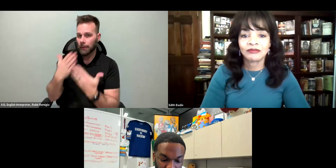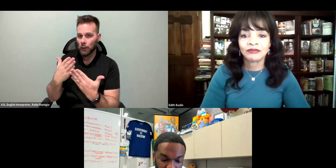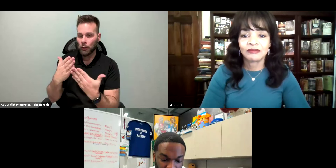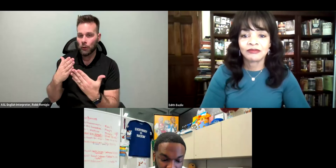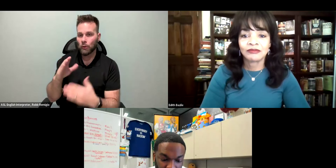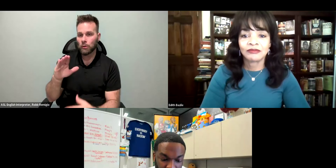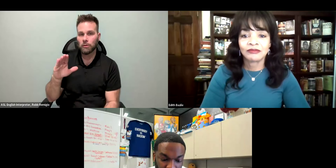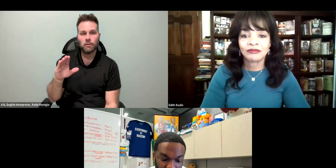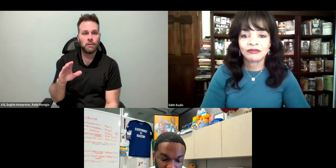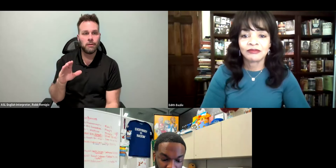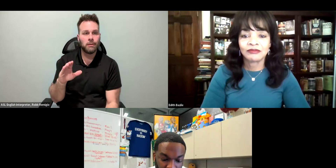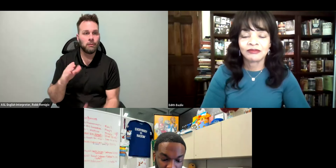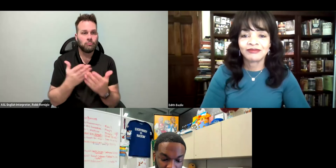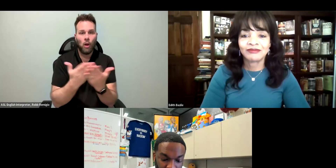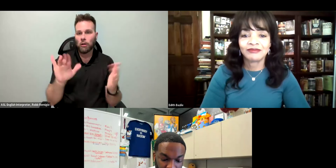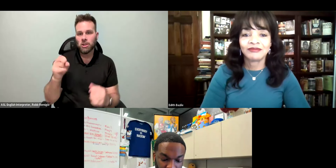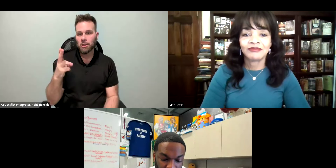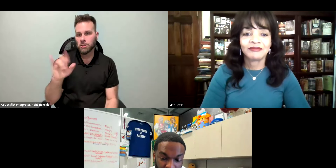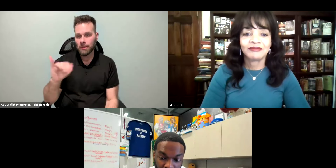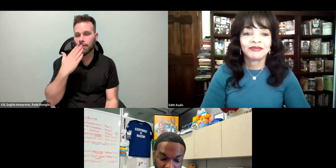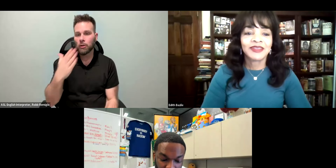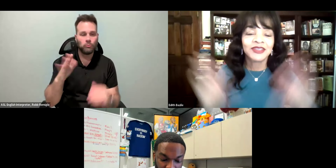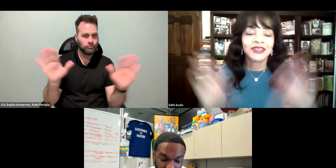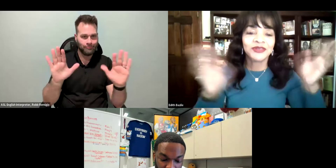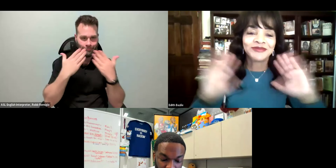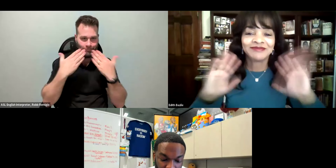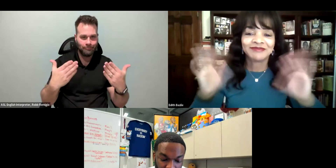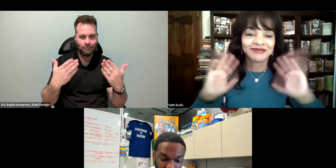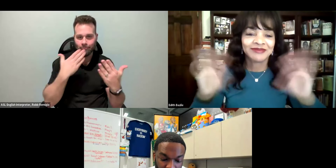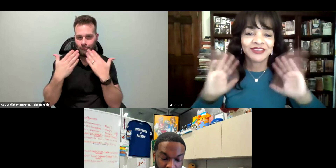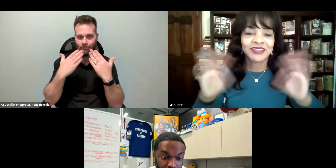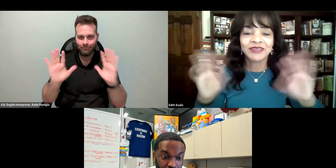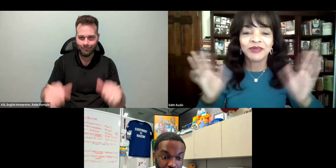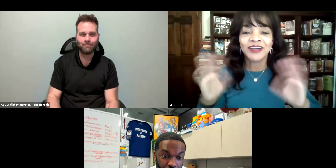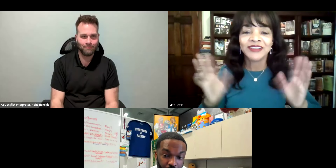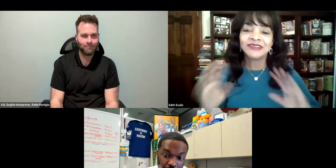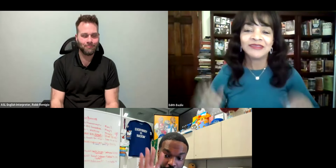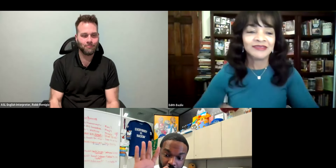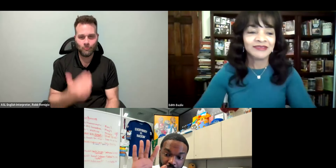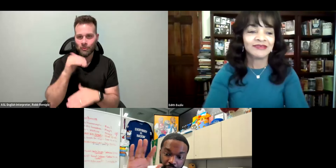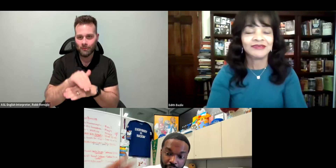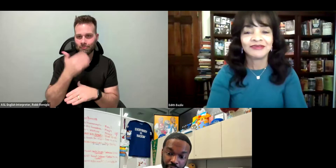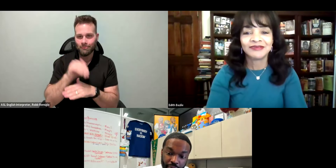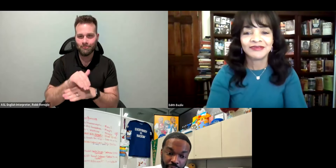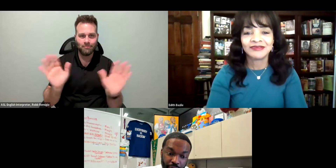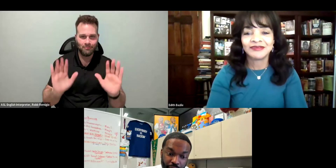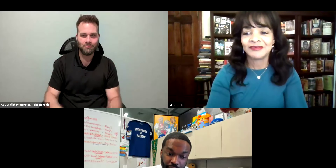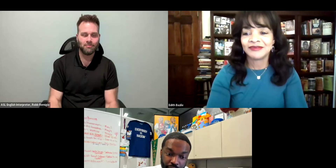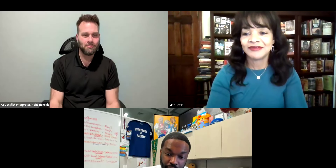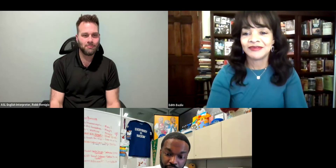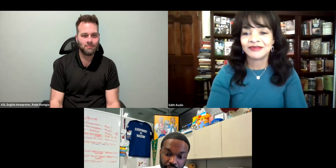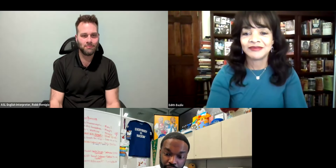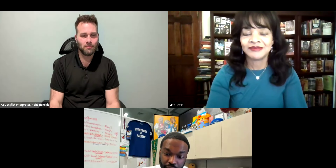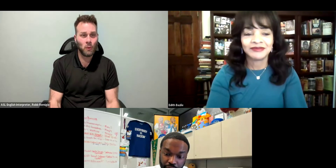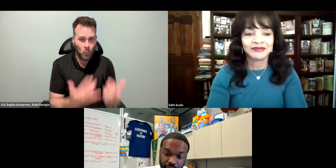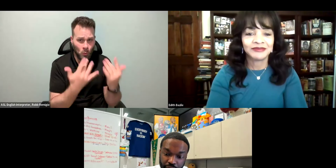you, everybody. Are you ready to close out? Thank you. So, Okay. thank Good night, everyone. Hang on for